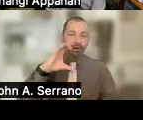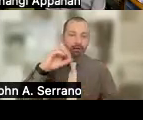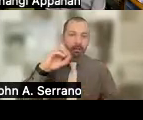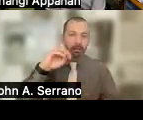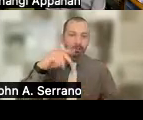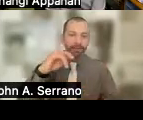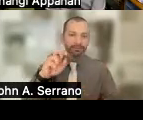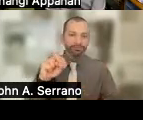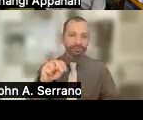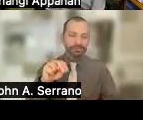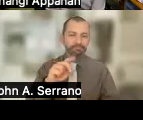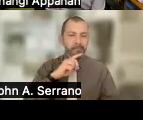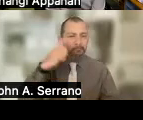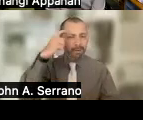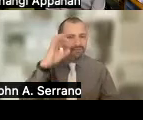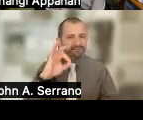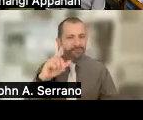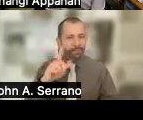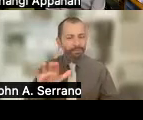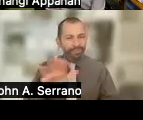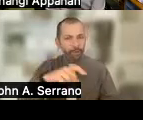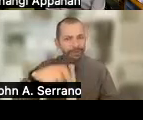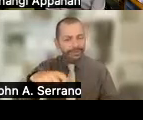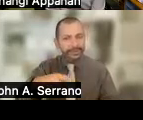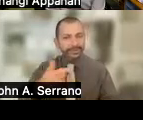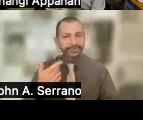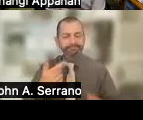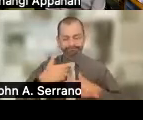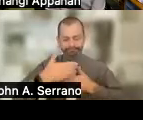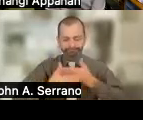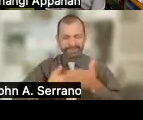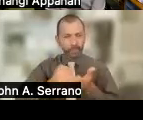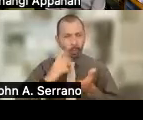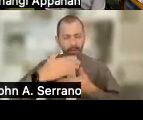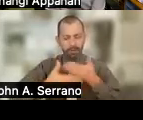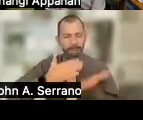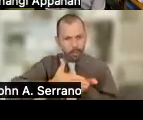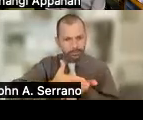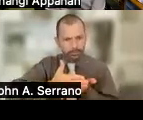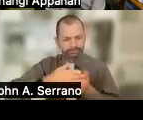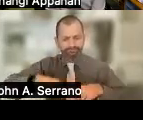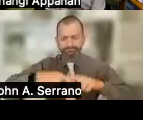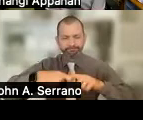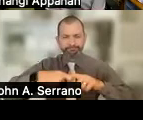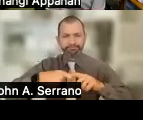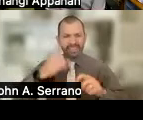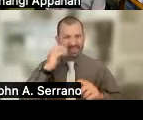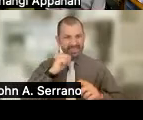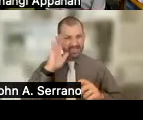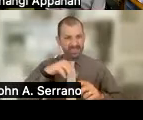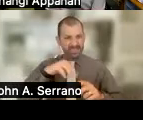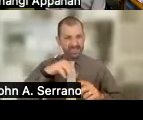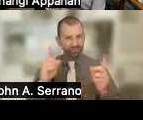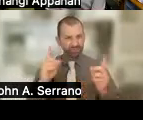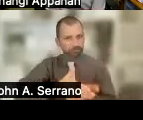The key is to really start by leading with compassion. Be mindful of their needs. Take time